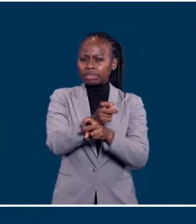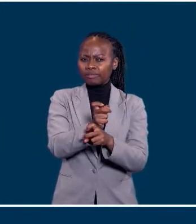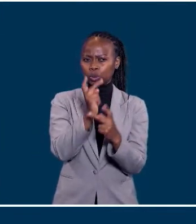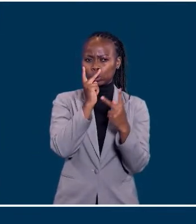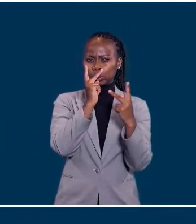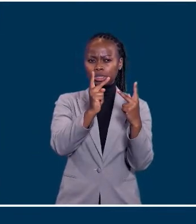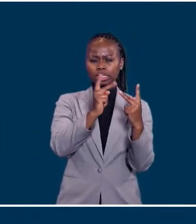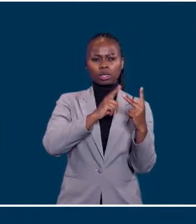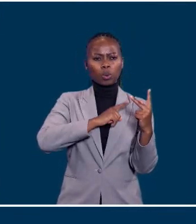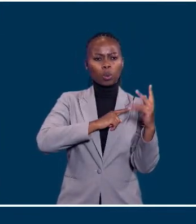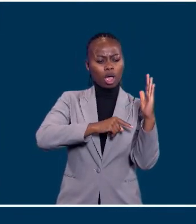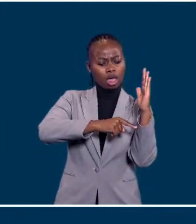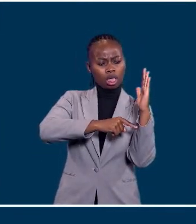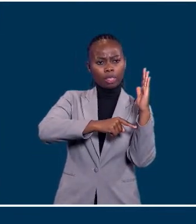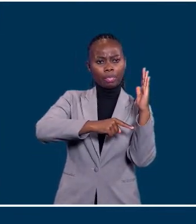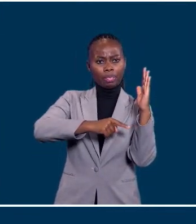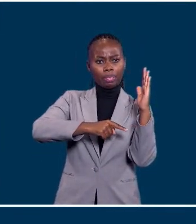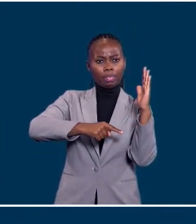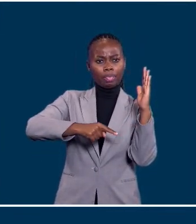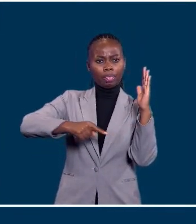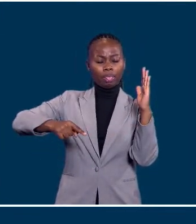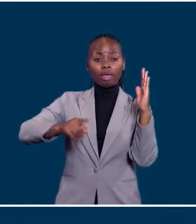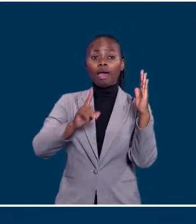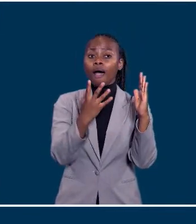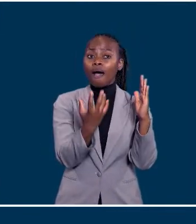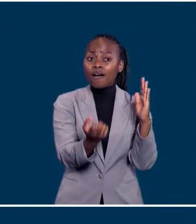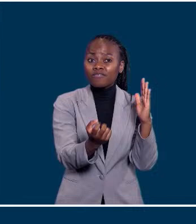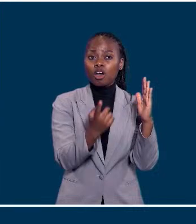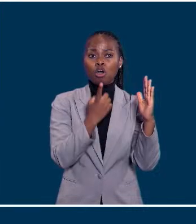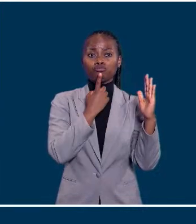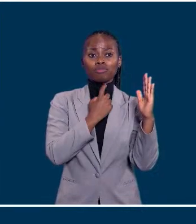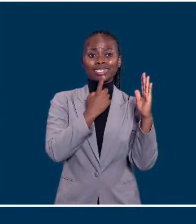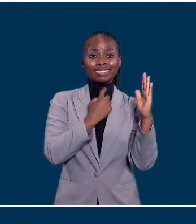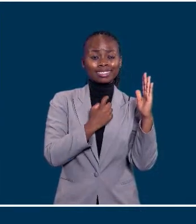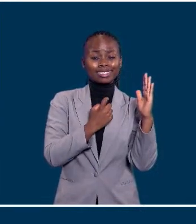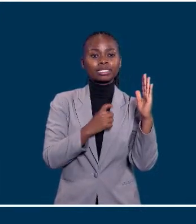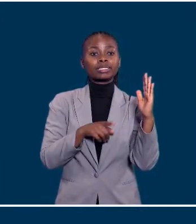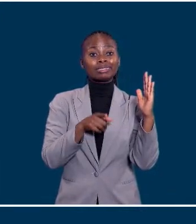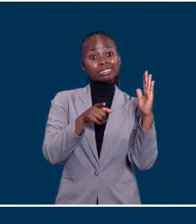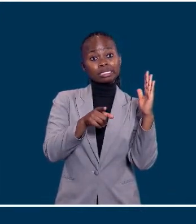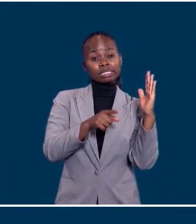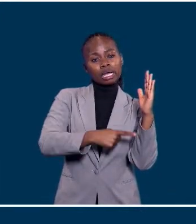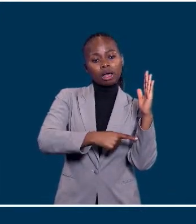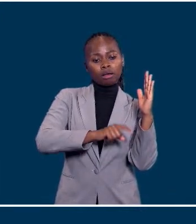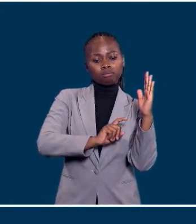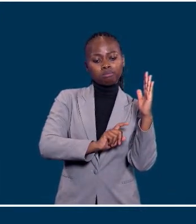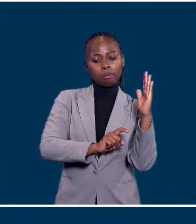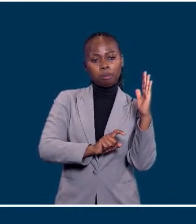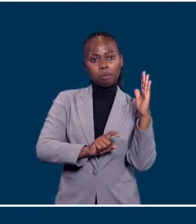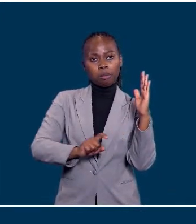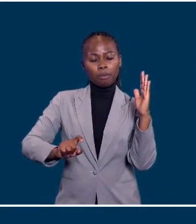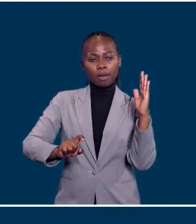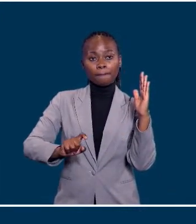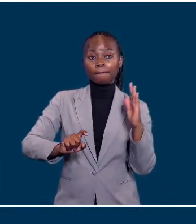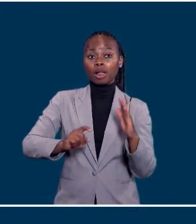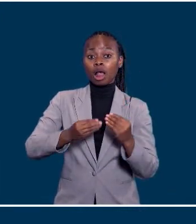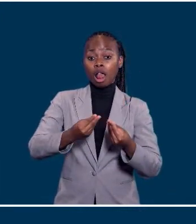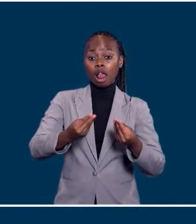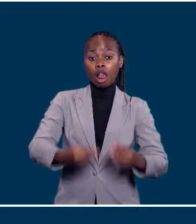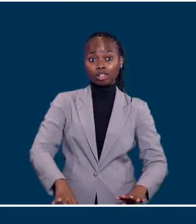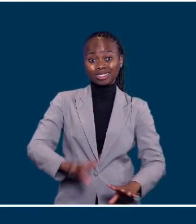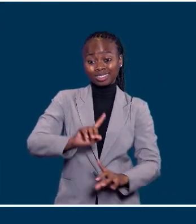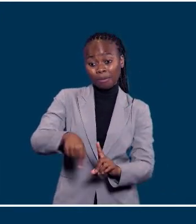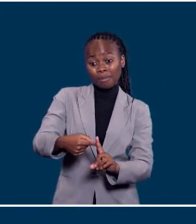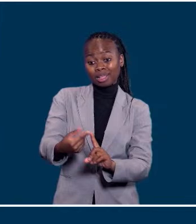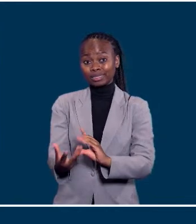little action there. The red is AGOA loss plus a 25%